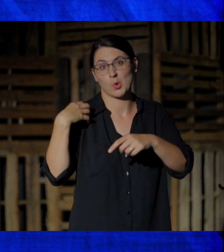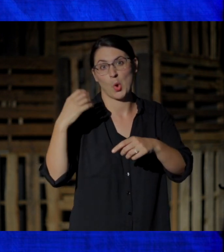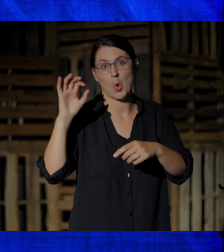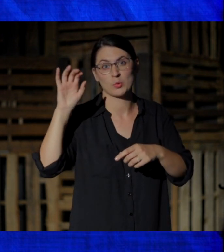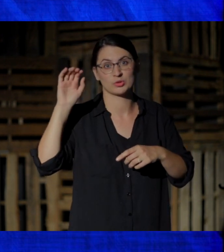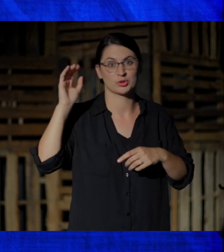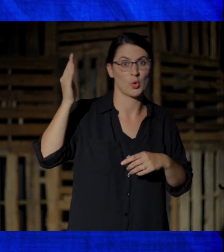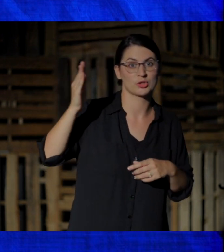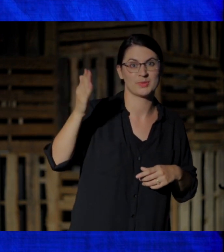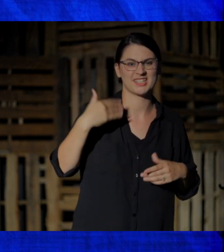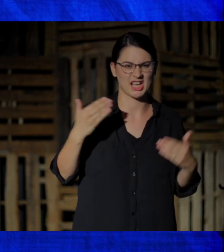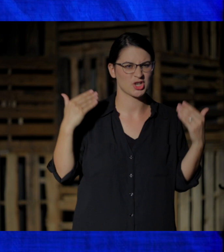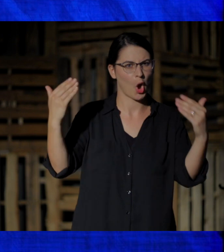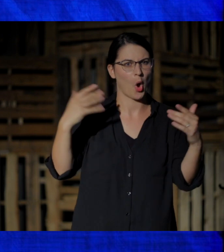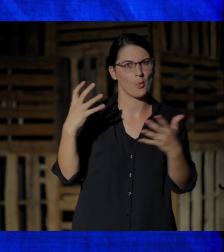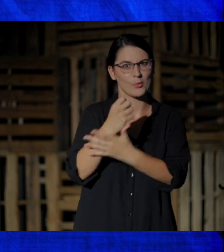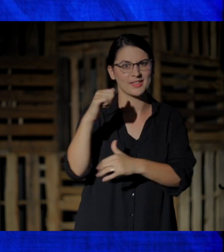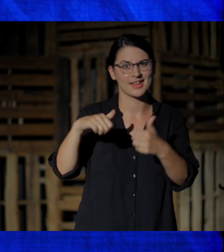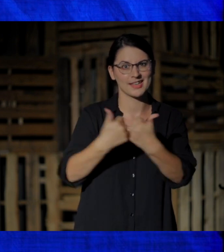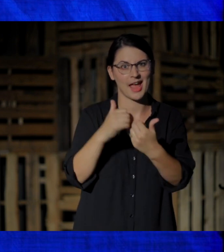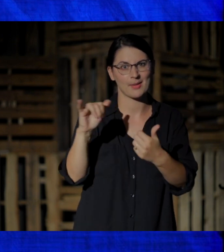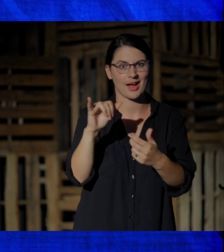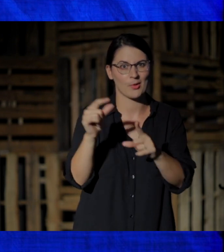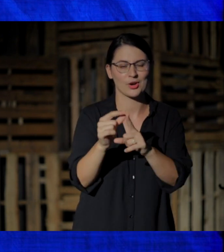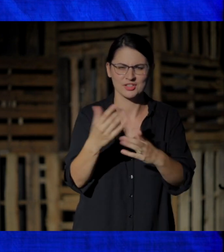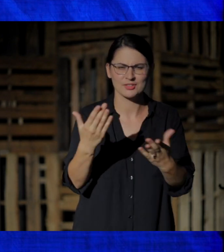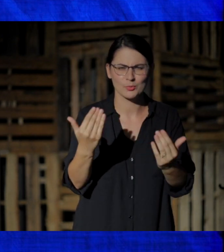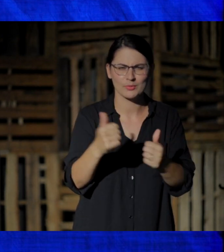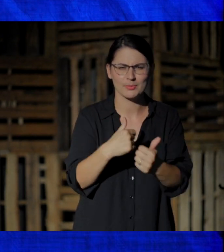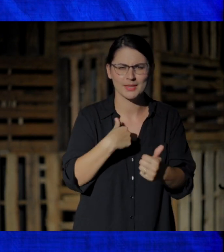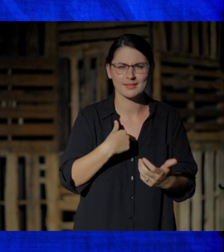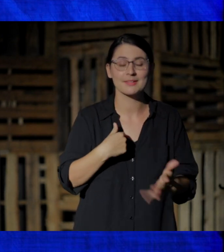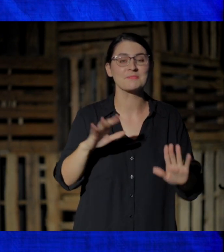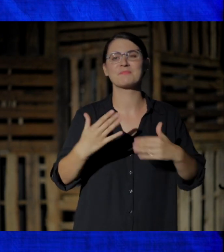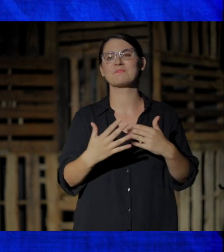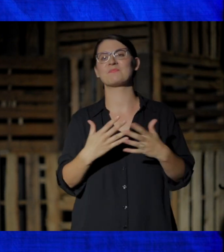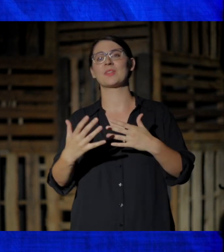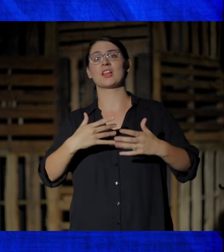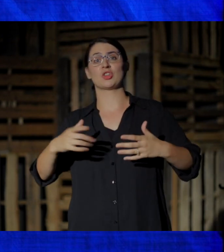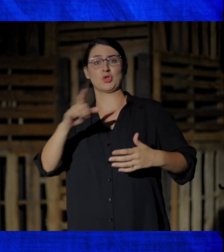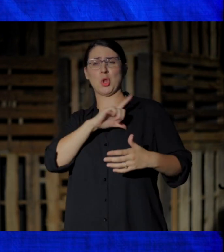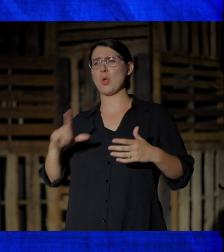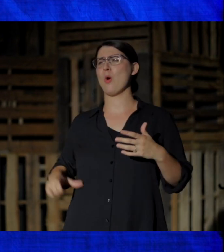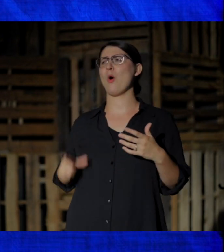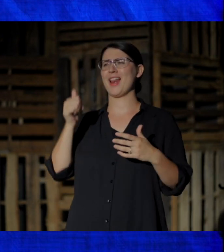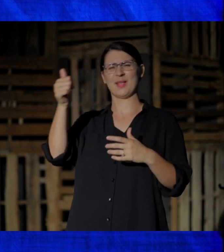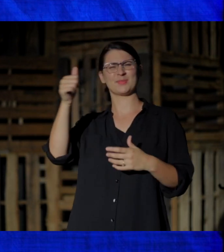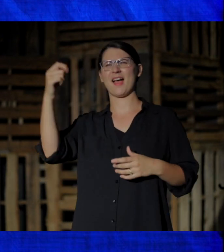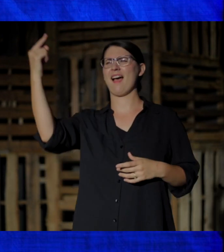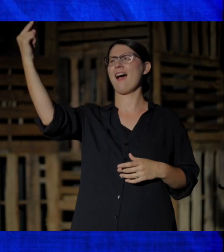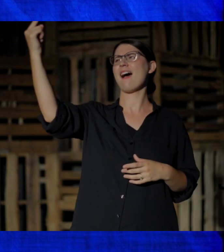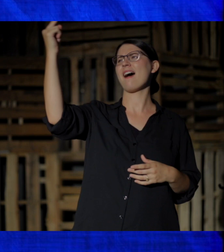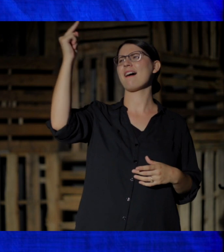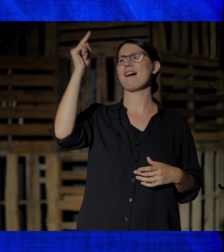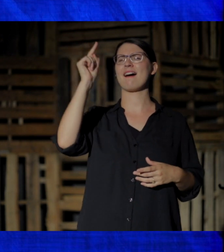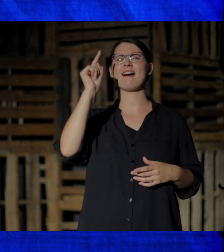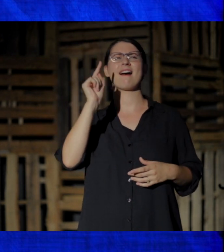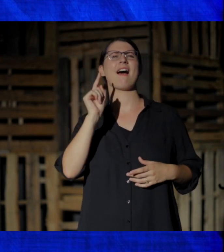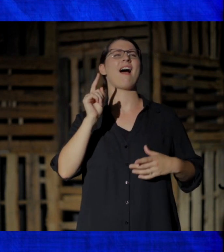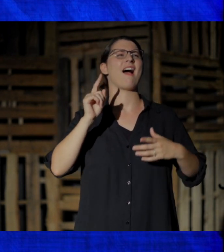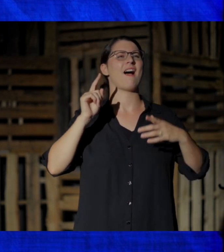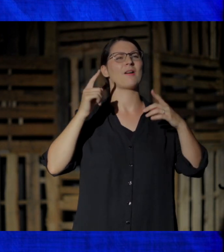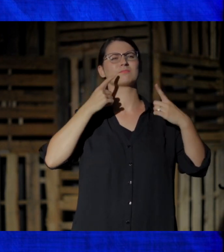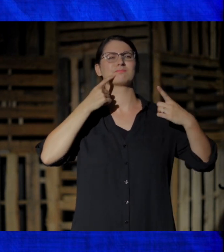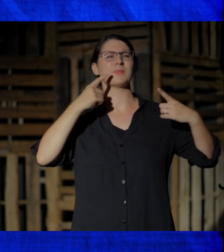game kind of words. Y'all with me? All right. So he goes, for the Lord himself will descend from heaven with the cry of a command, with the voice